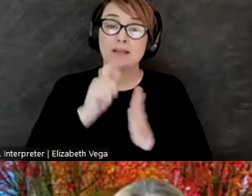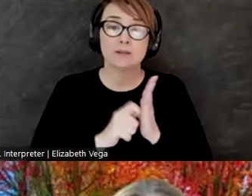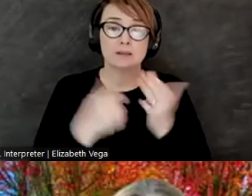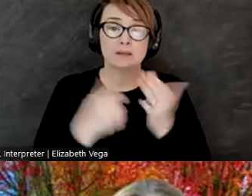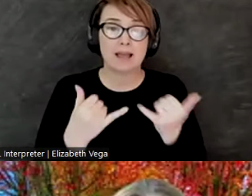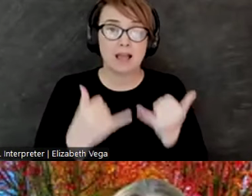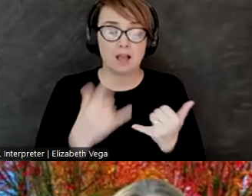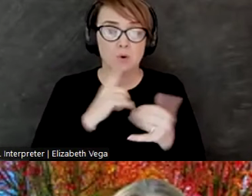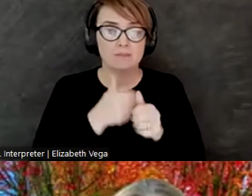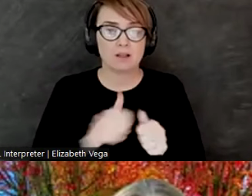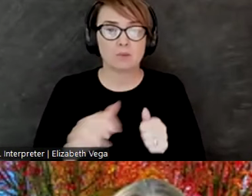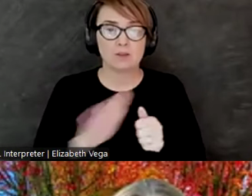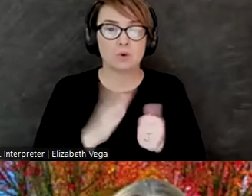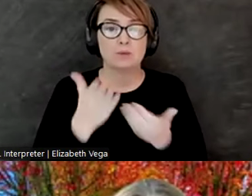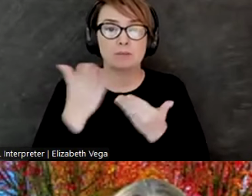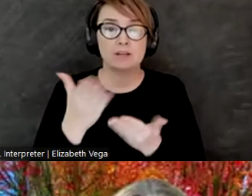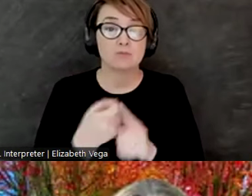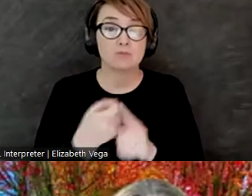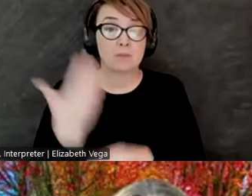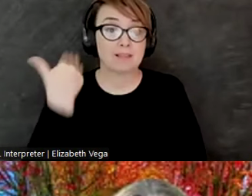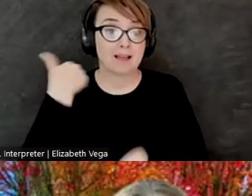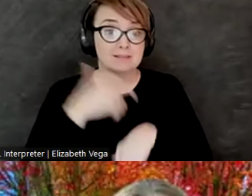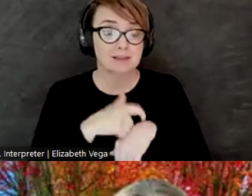recommendation from last time?